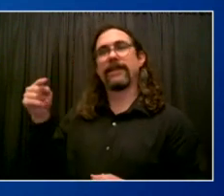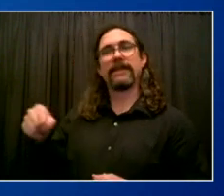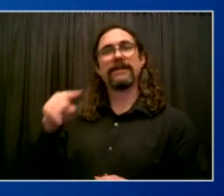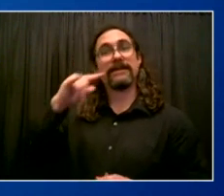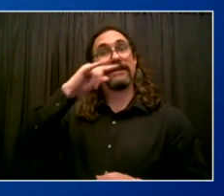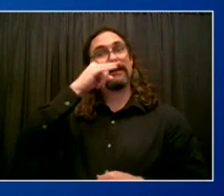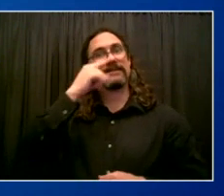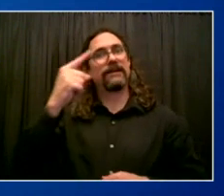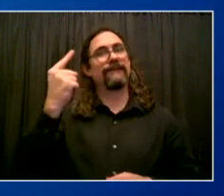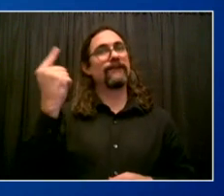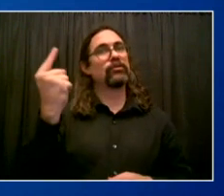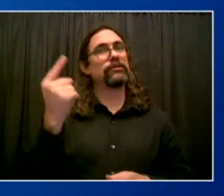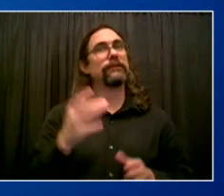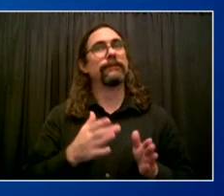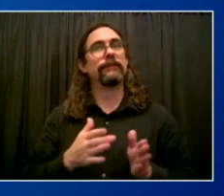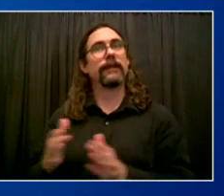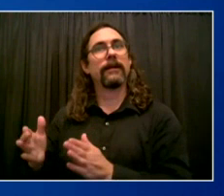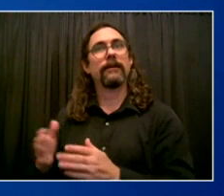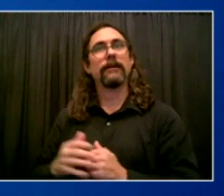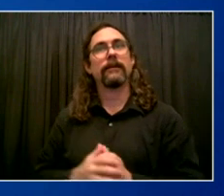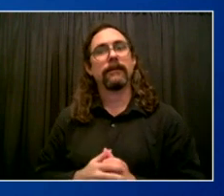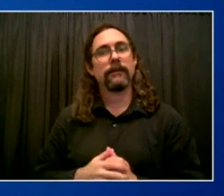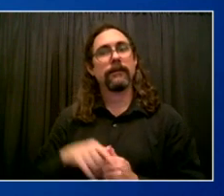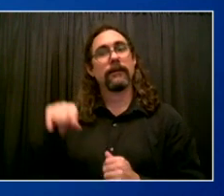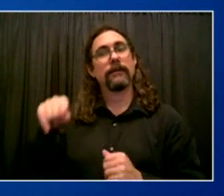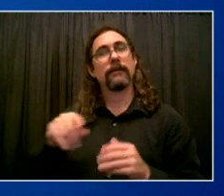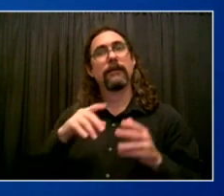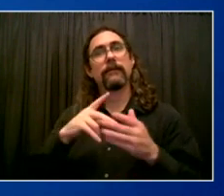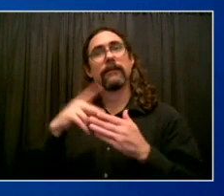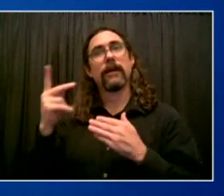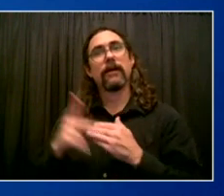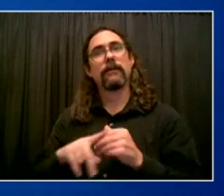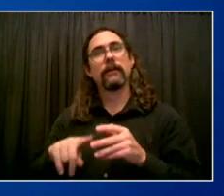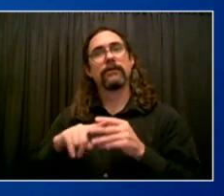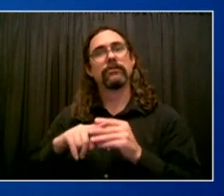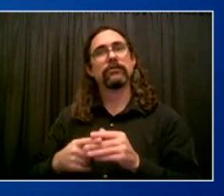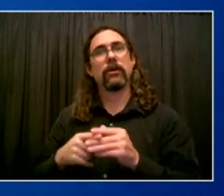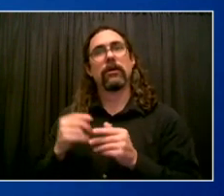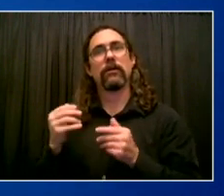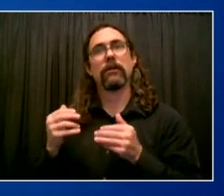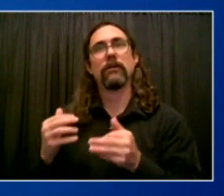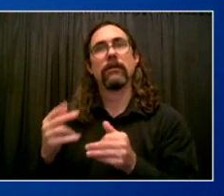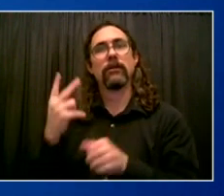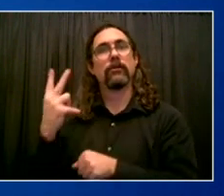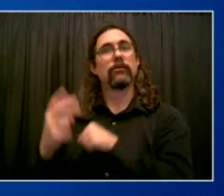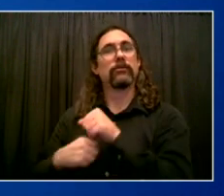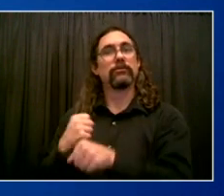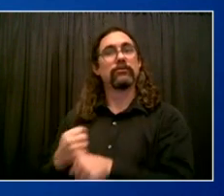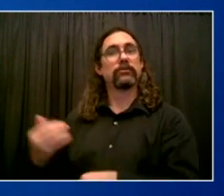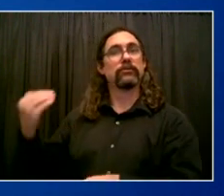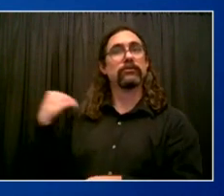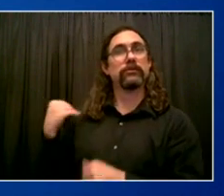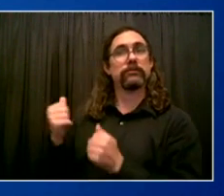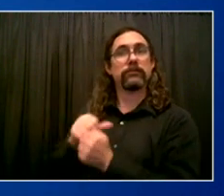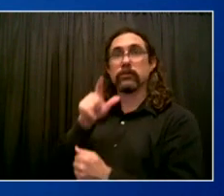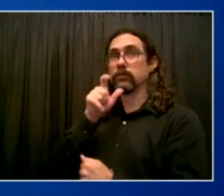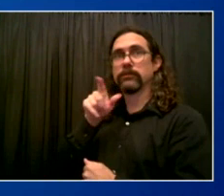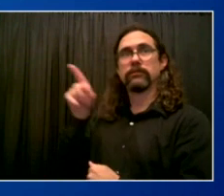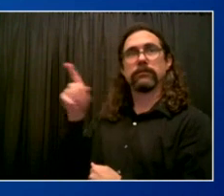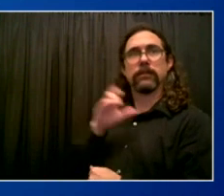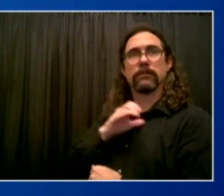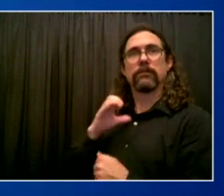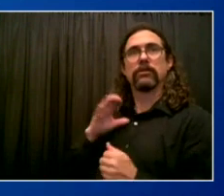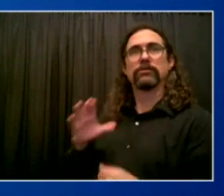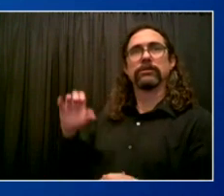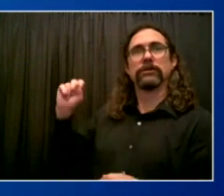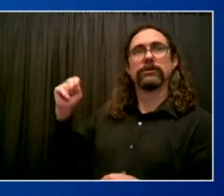almost 2 years ago, when he set as a North Star for the NYPD to do everything we possibly can to support kids, to provide